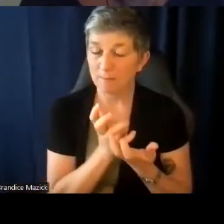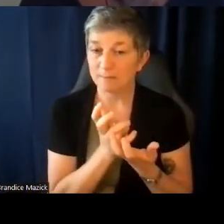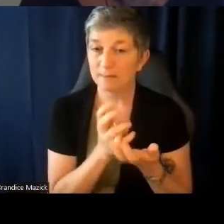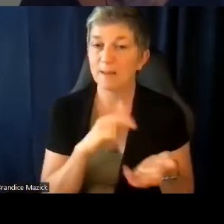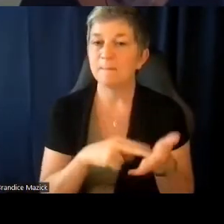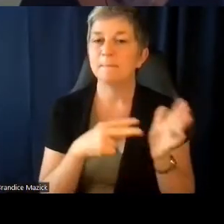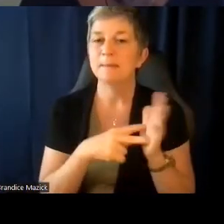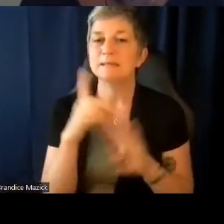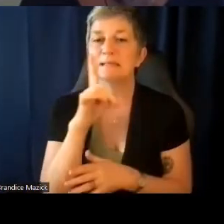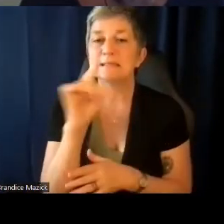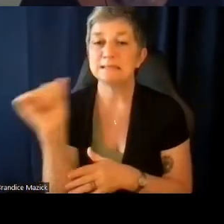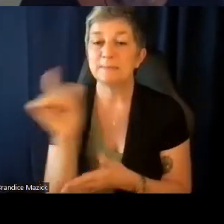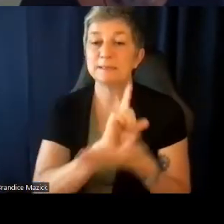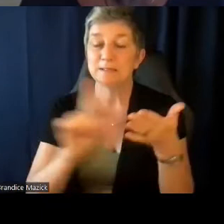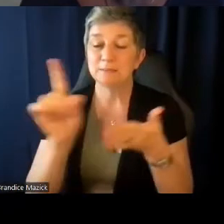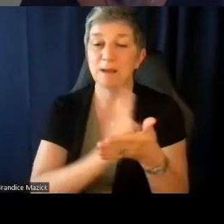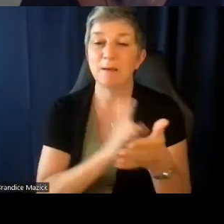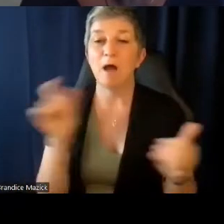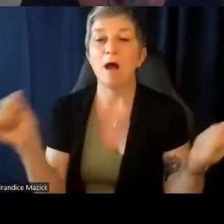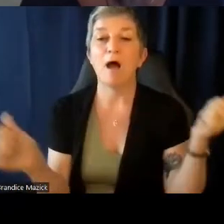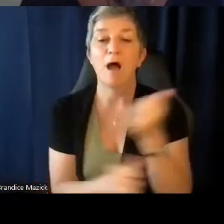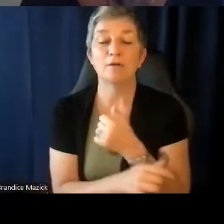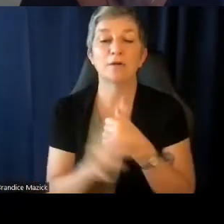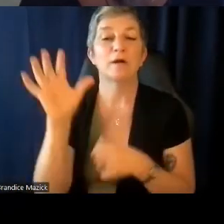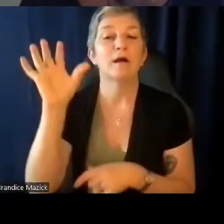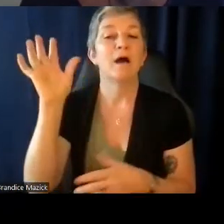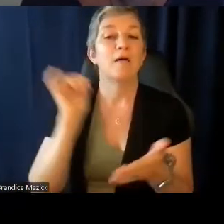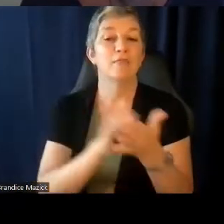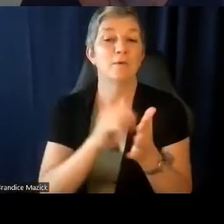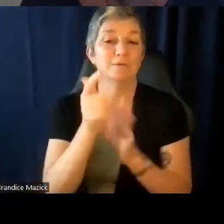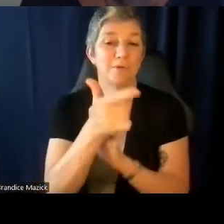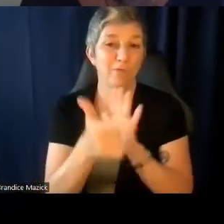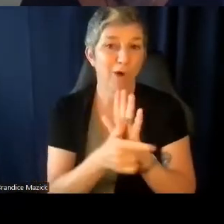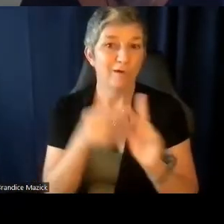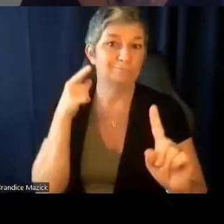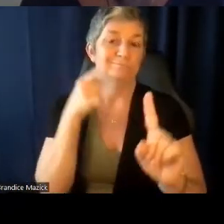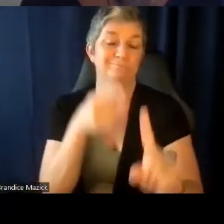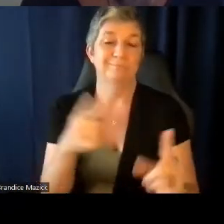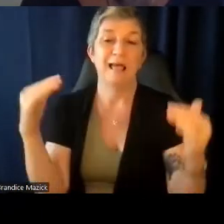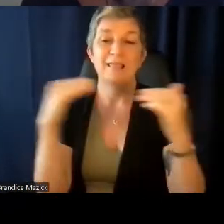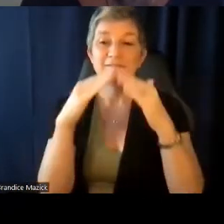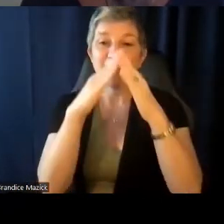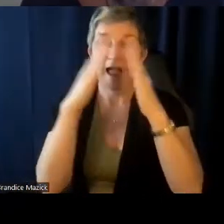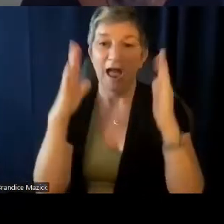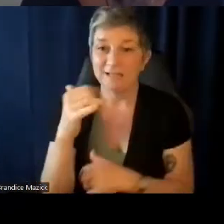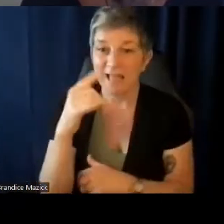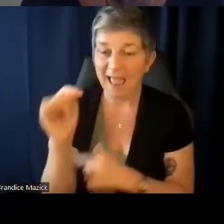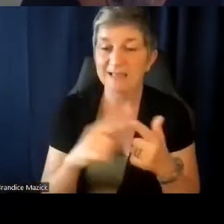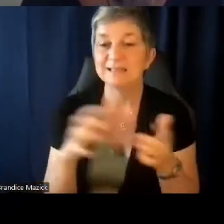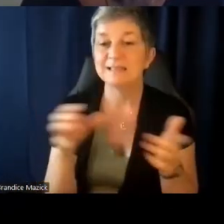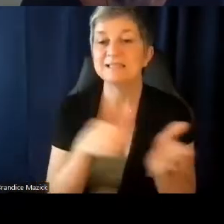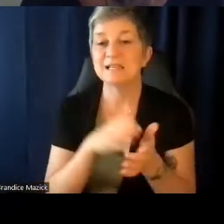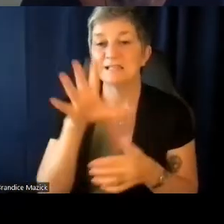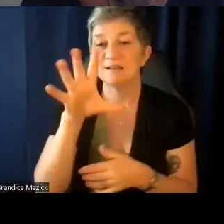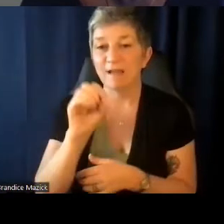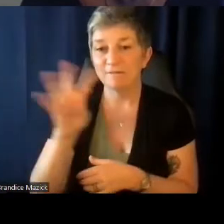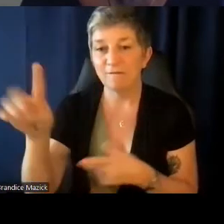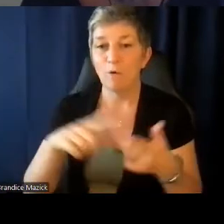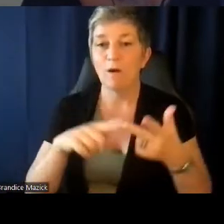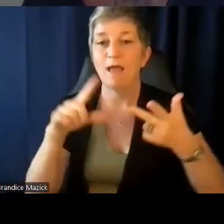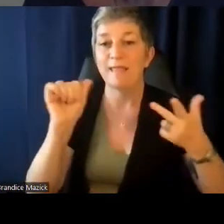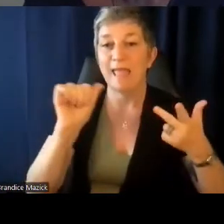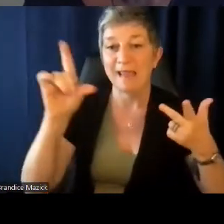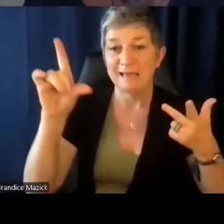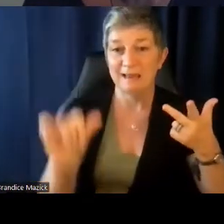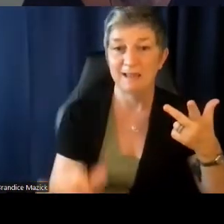disability discrimination under federal fair housing and non-discrimination laws, specifically the Fair Housing Act, Section 504, and the Americans with Disabilities Act.